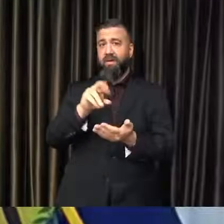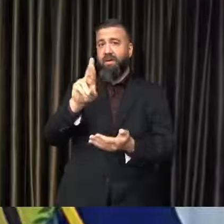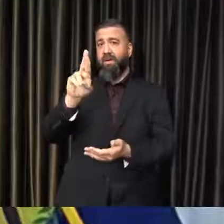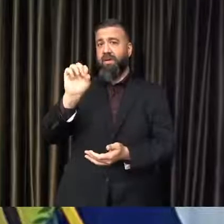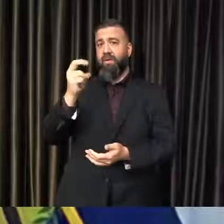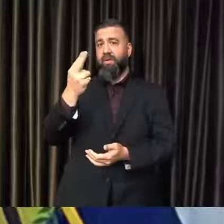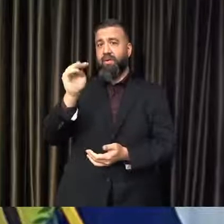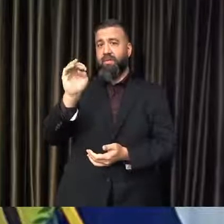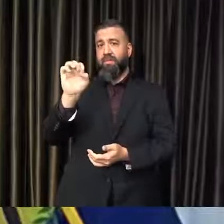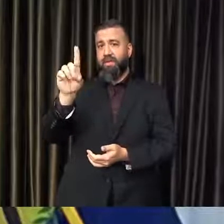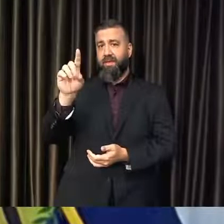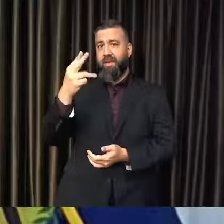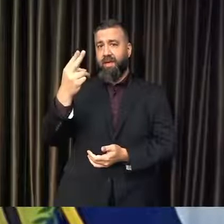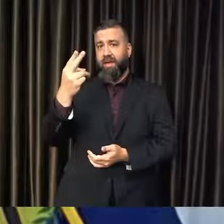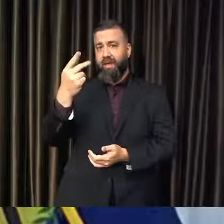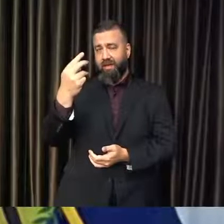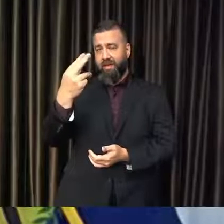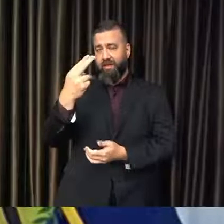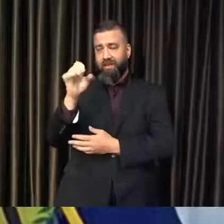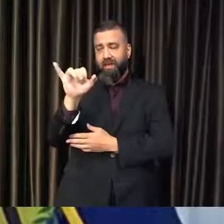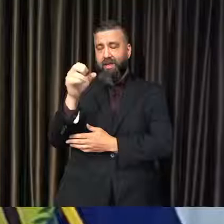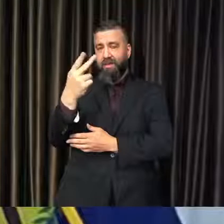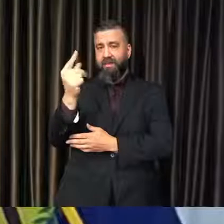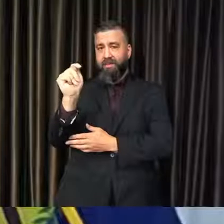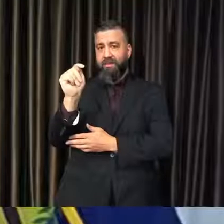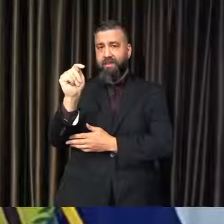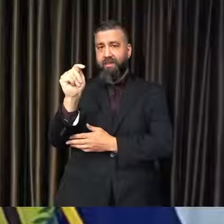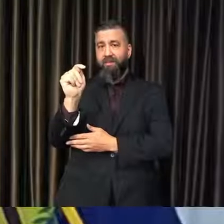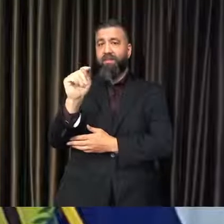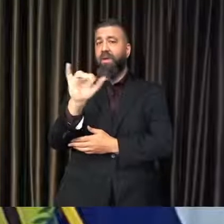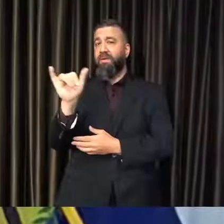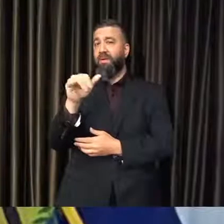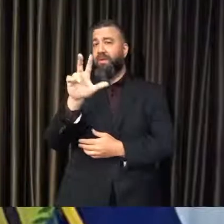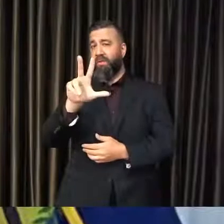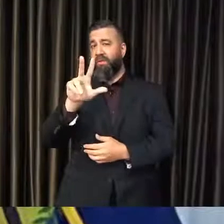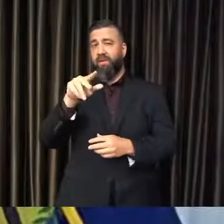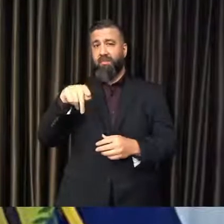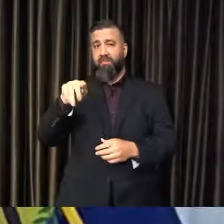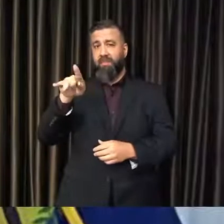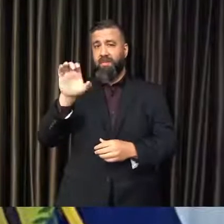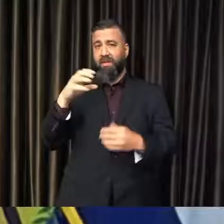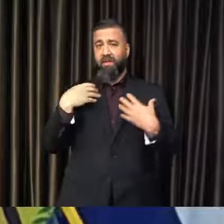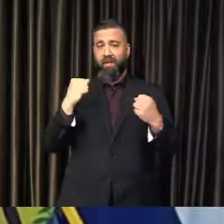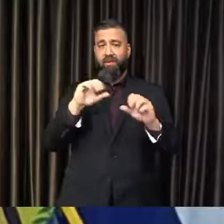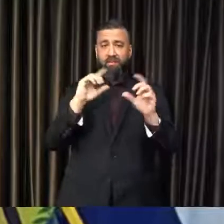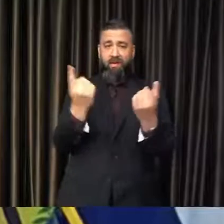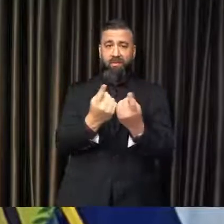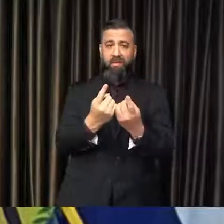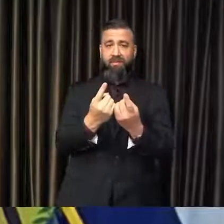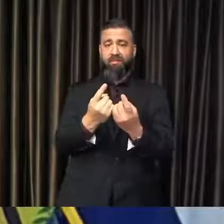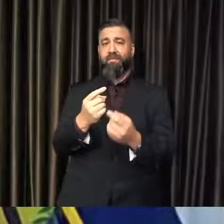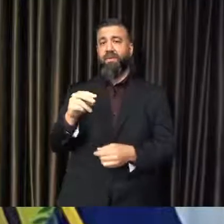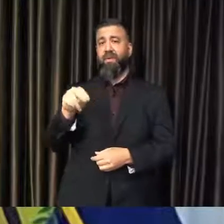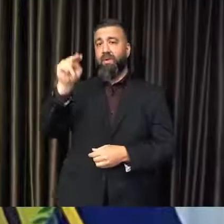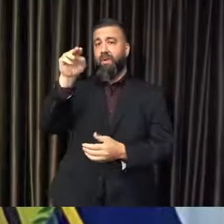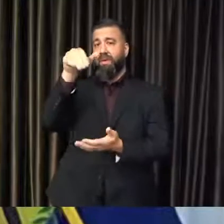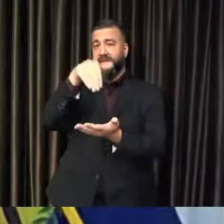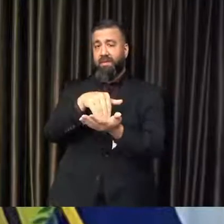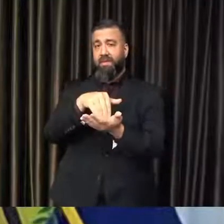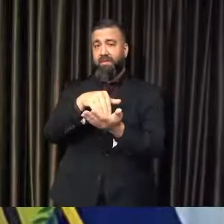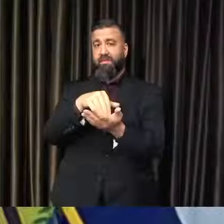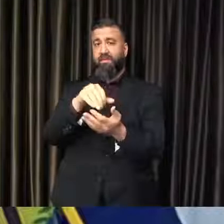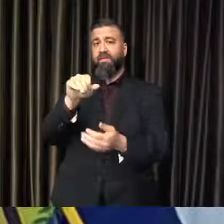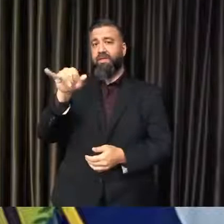public health centers, North Central, John C. Murphy, and South County. Details on our vaccination events can be found